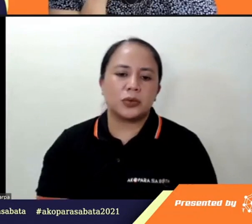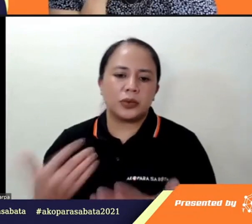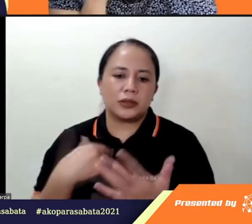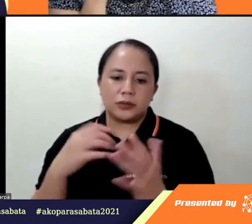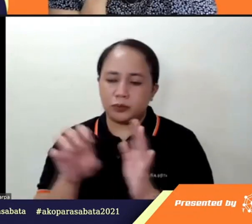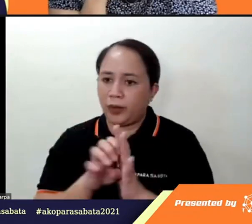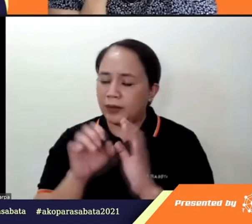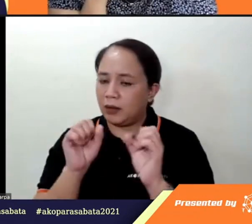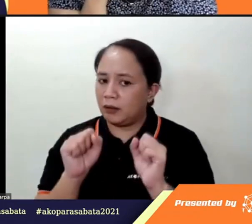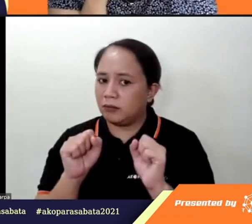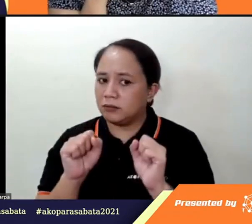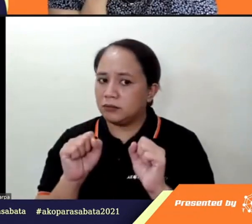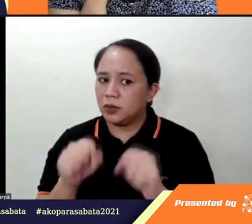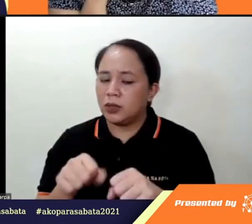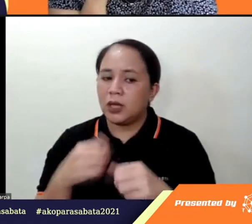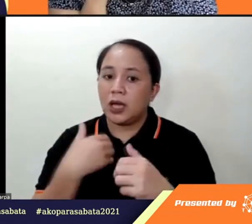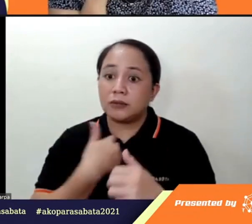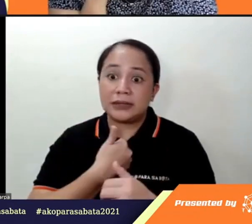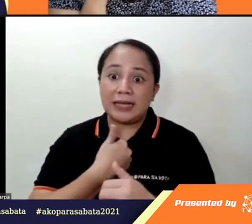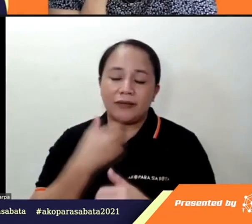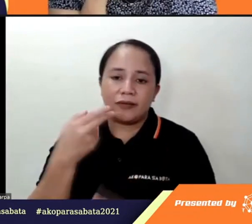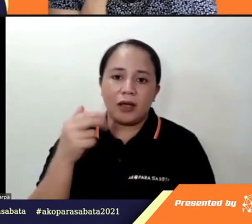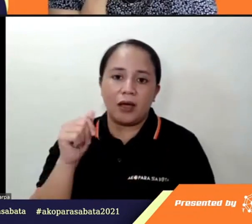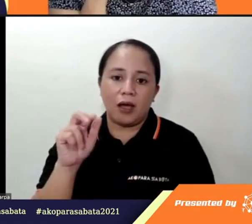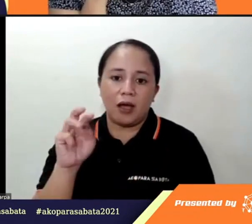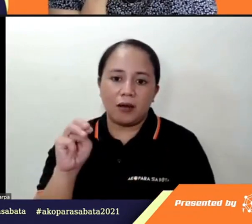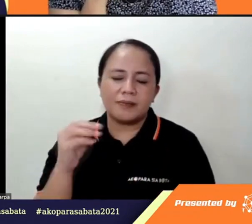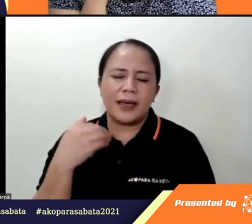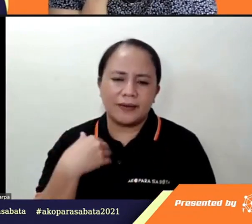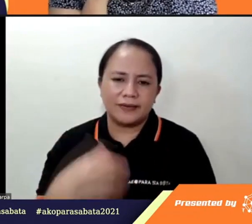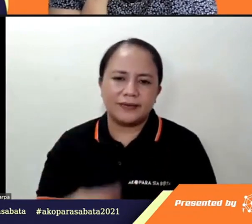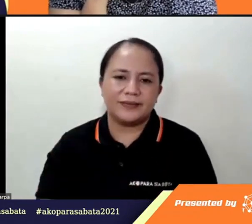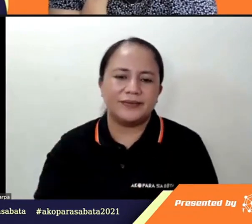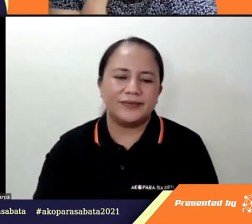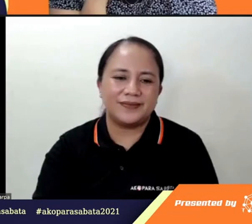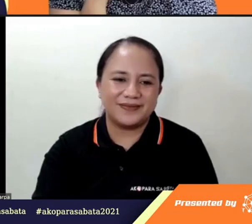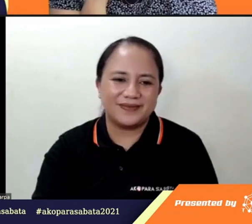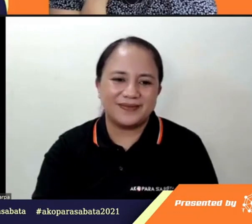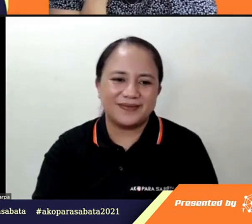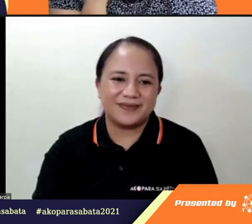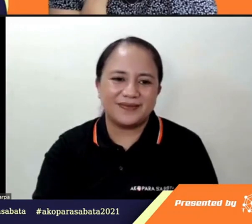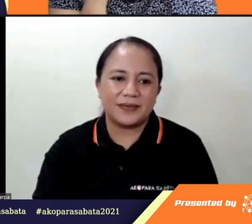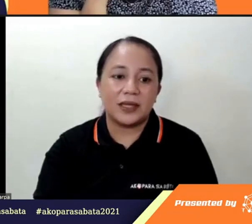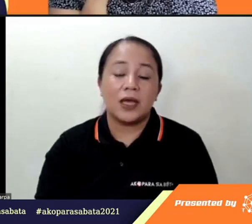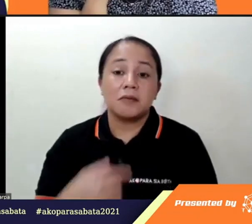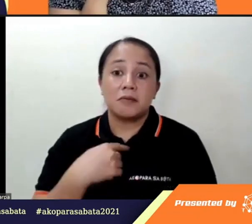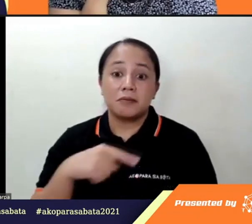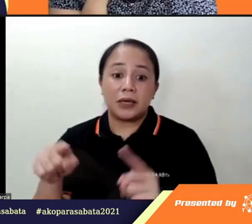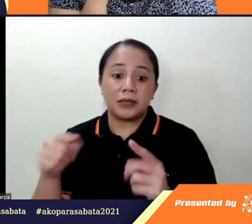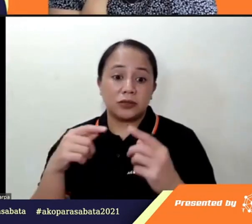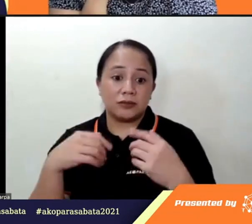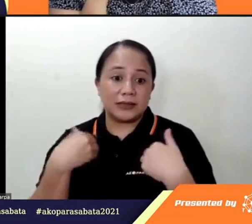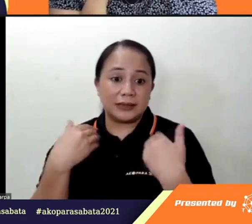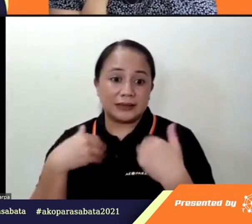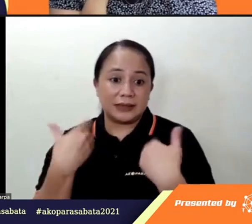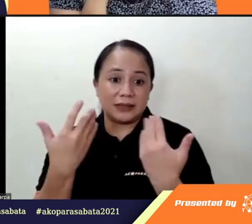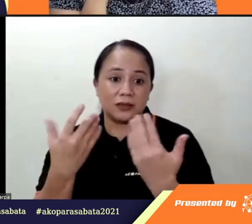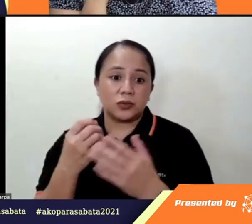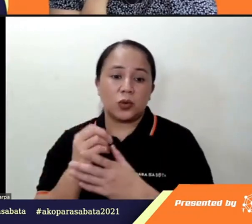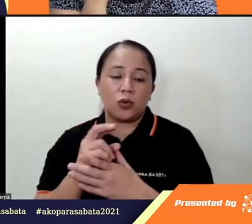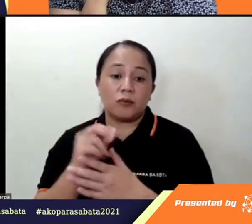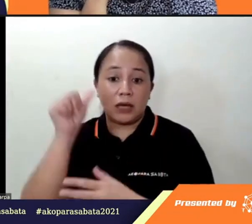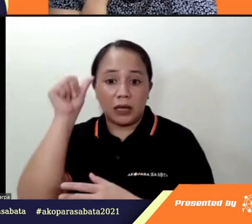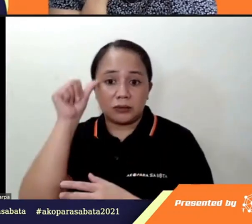Pwede ng ang self-harm is there. Pero yung mga teens parang adults na